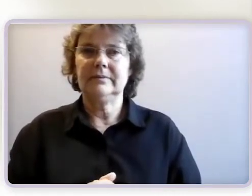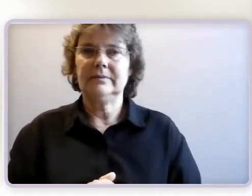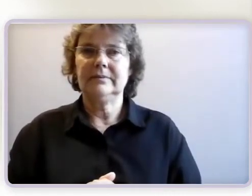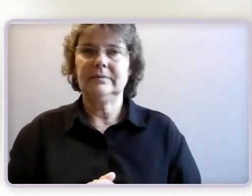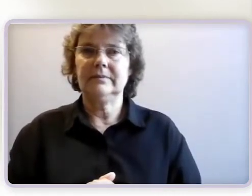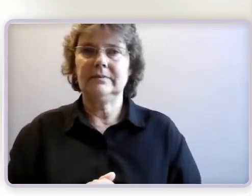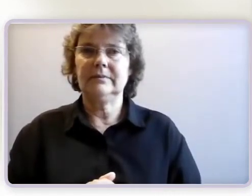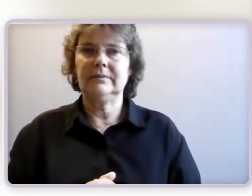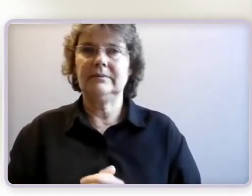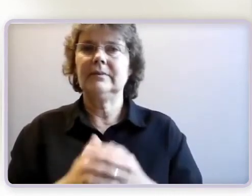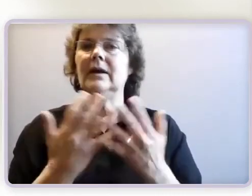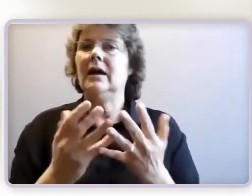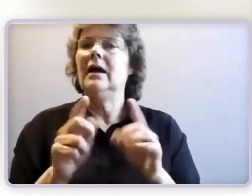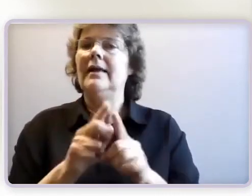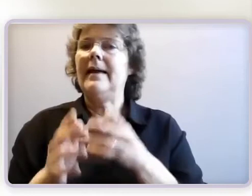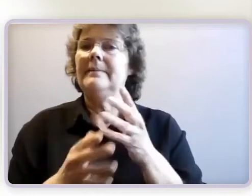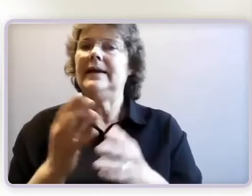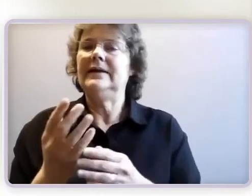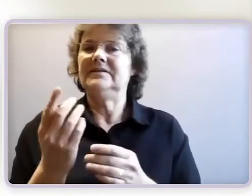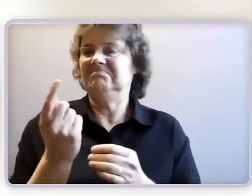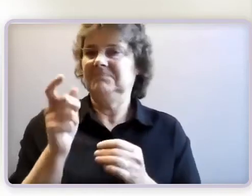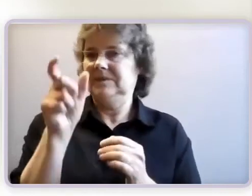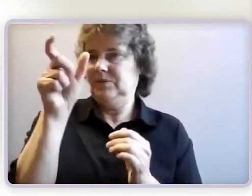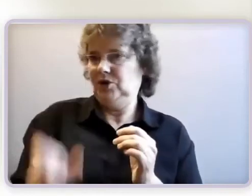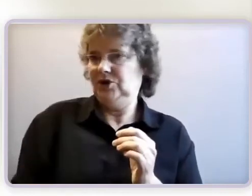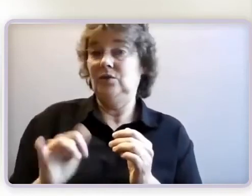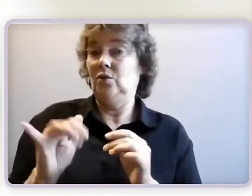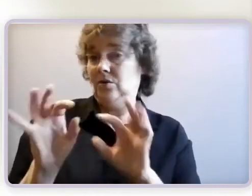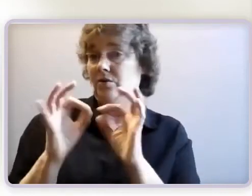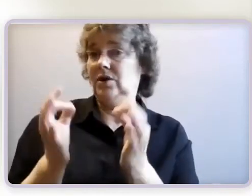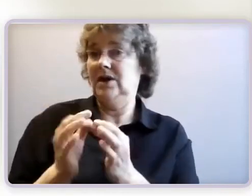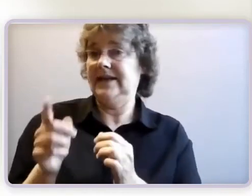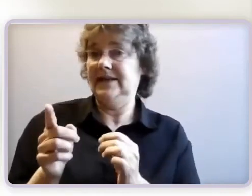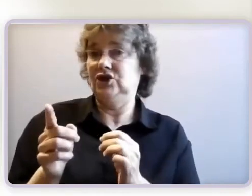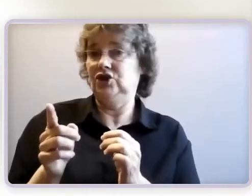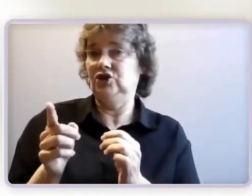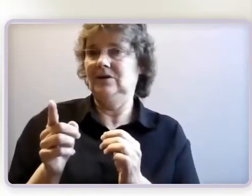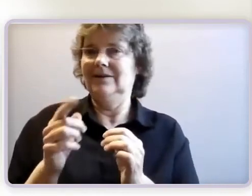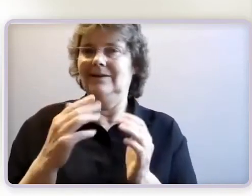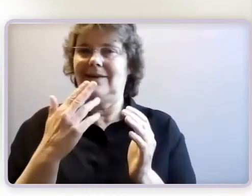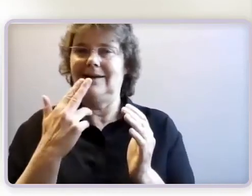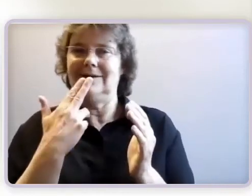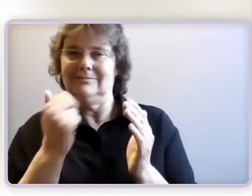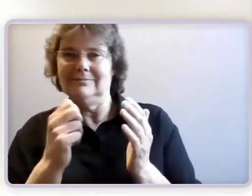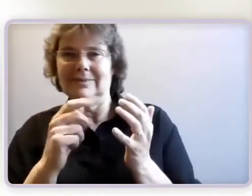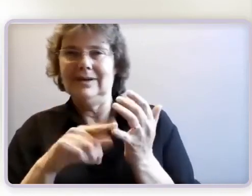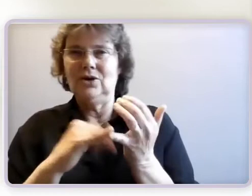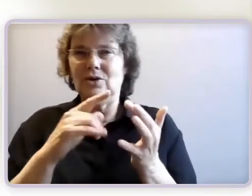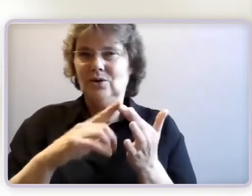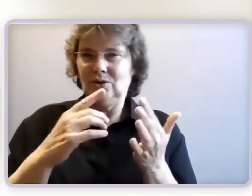This is when one person or organisation takes advantage of another person in any